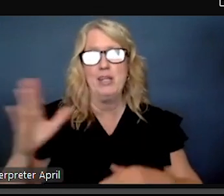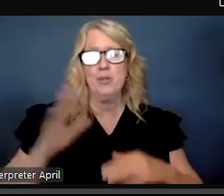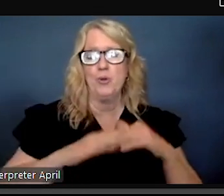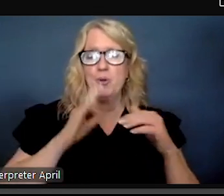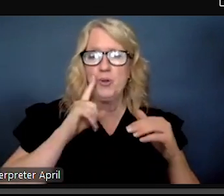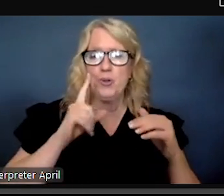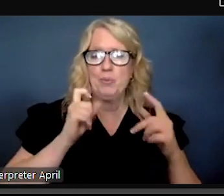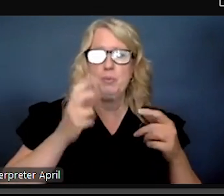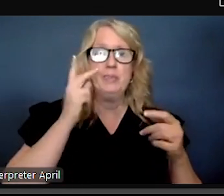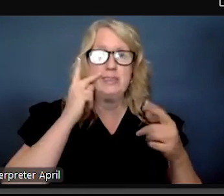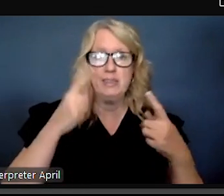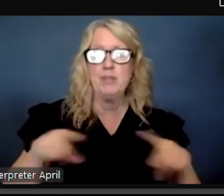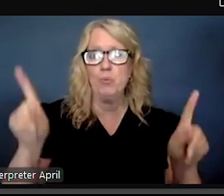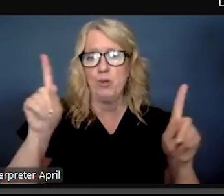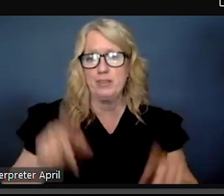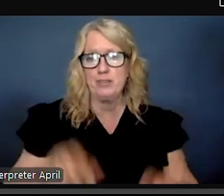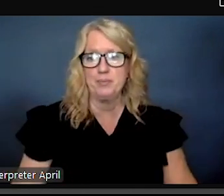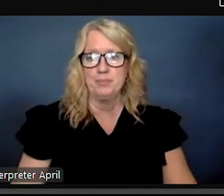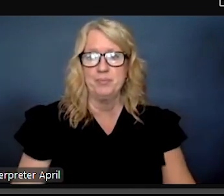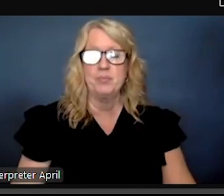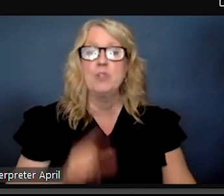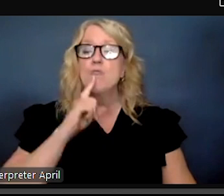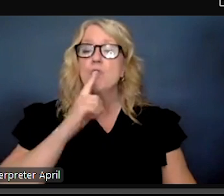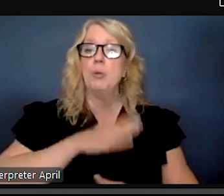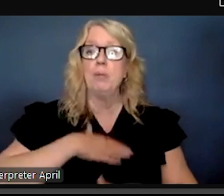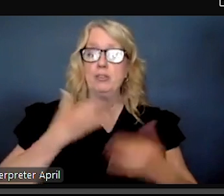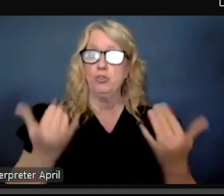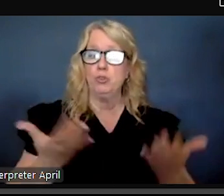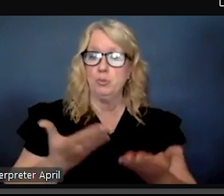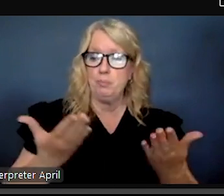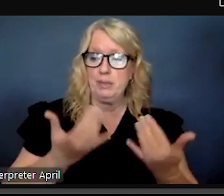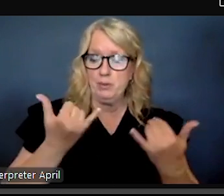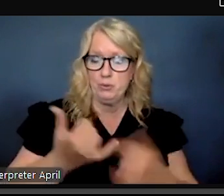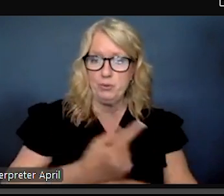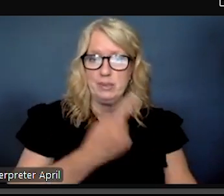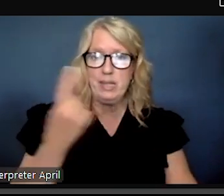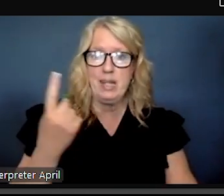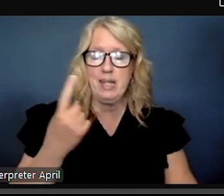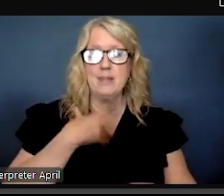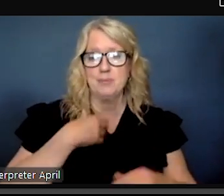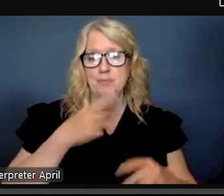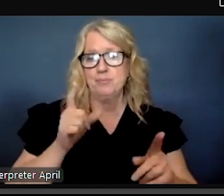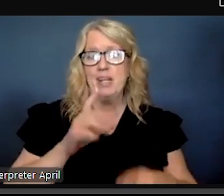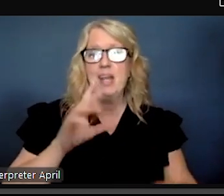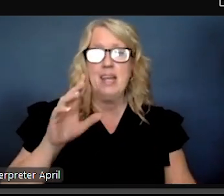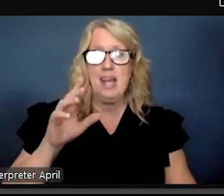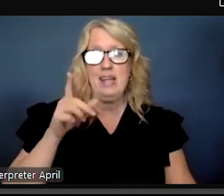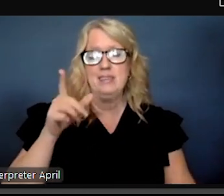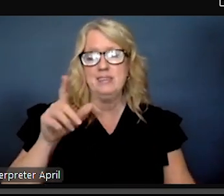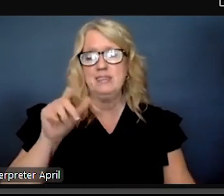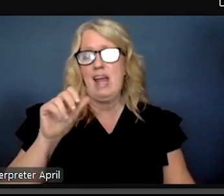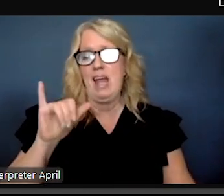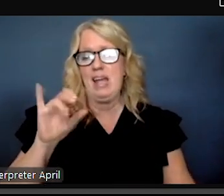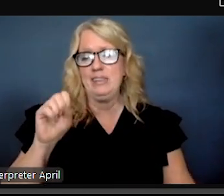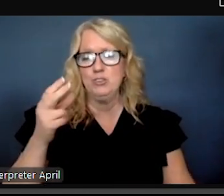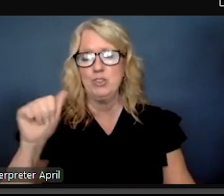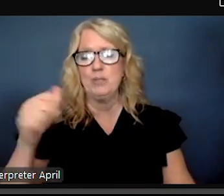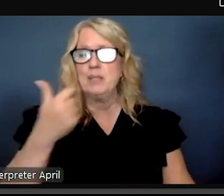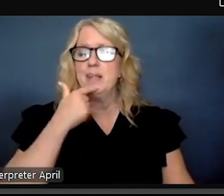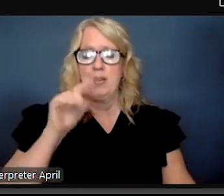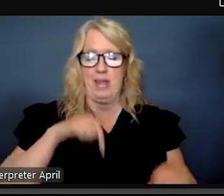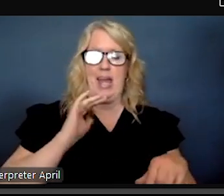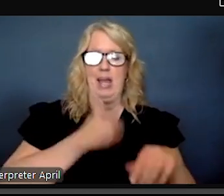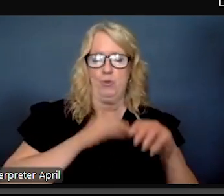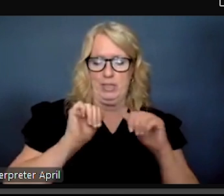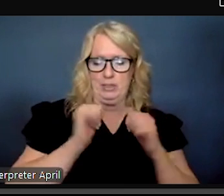but we'll see if it keeps working. So it is a real pleasure to be here today. And And as Aisha said, we are one of those agencies that